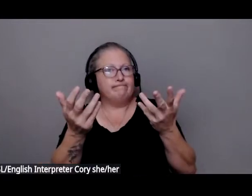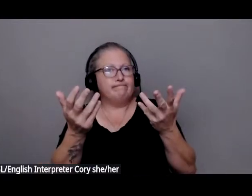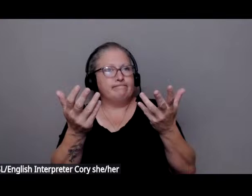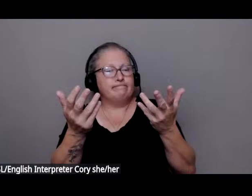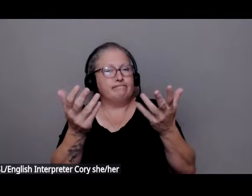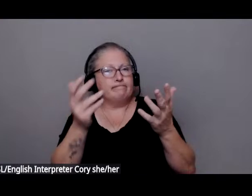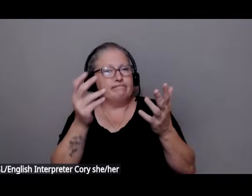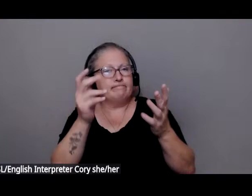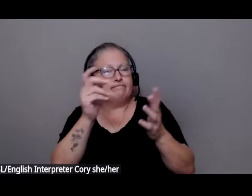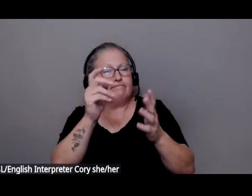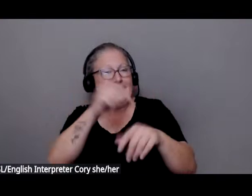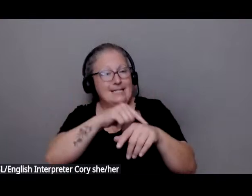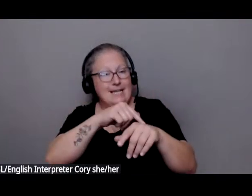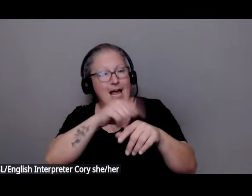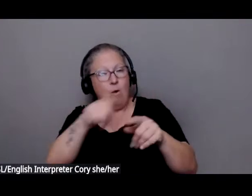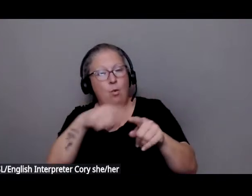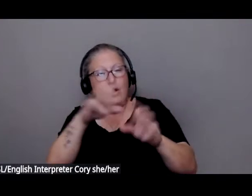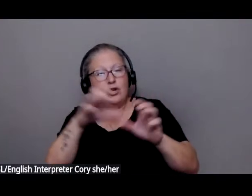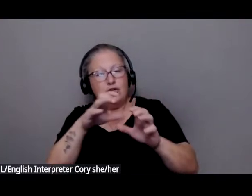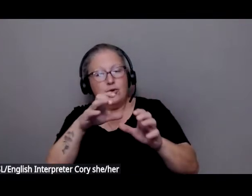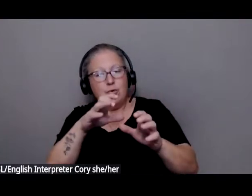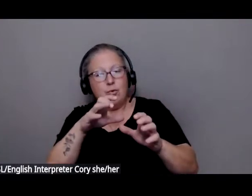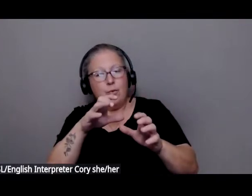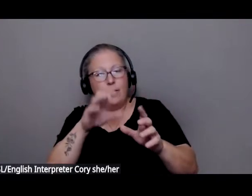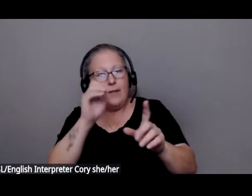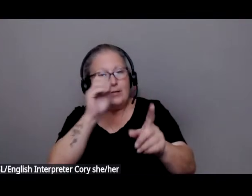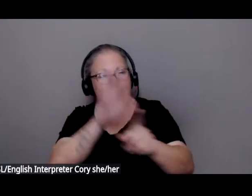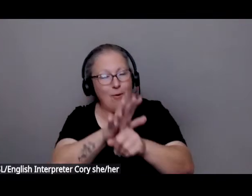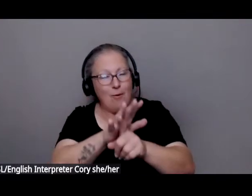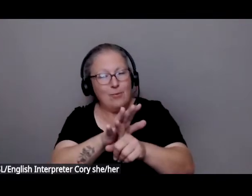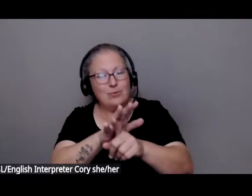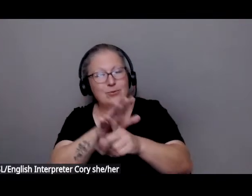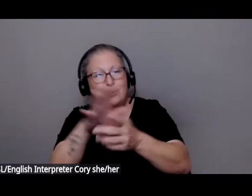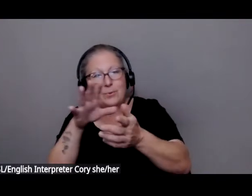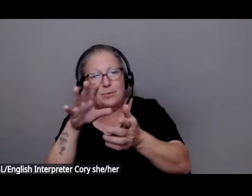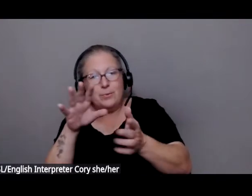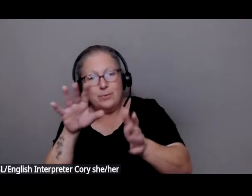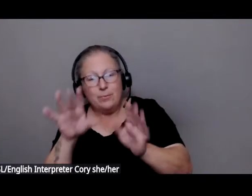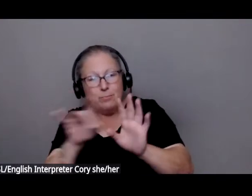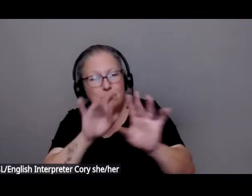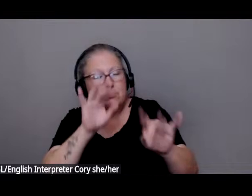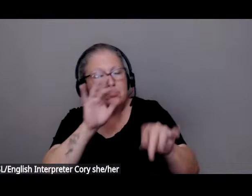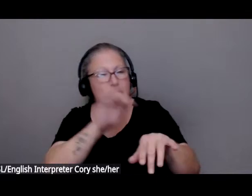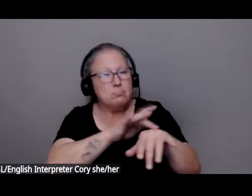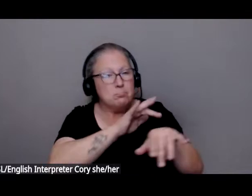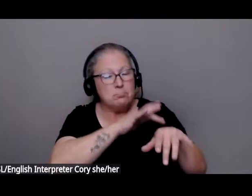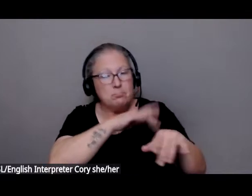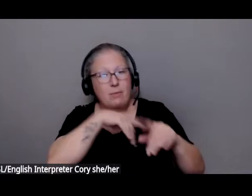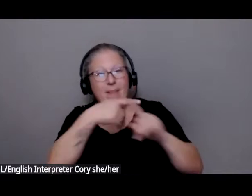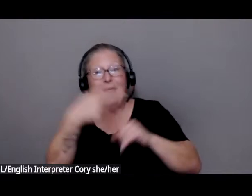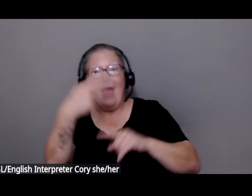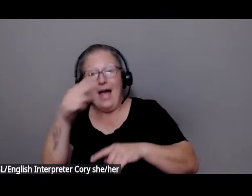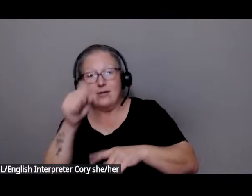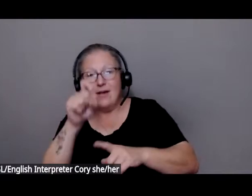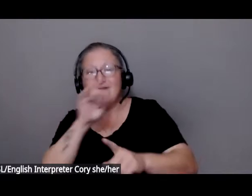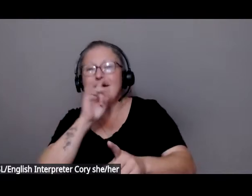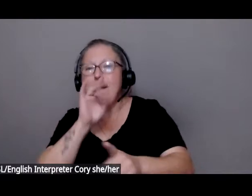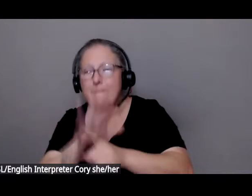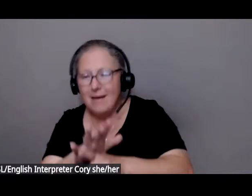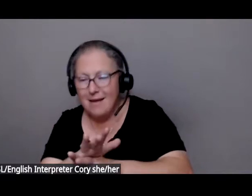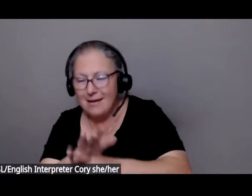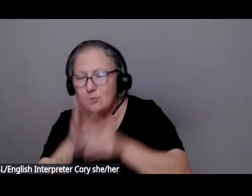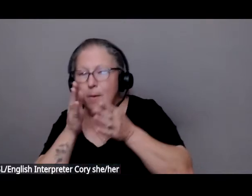period where you're doing the breadth and the exposure, and high school is the time where you kind of got to commit to sort of a